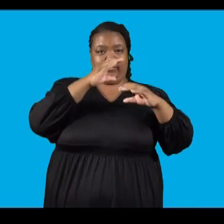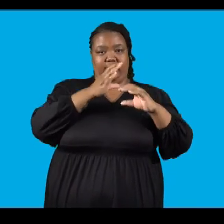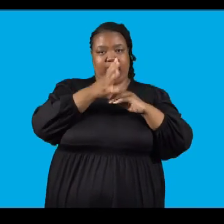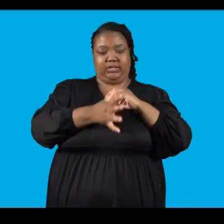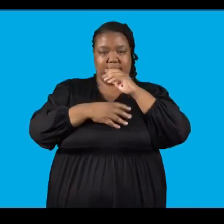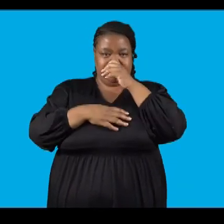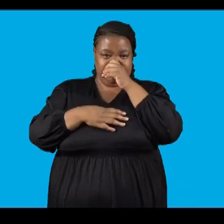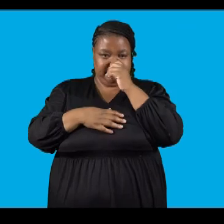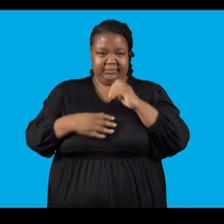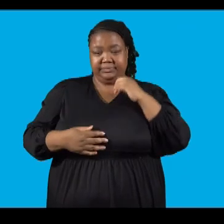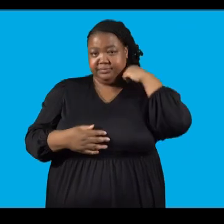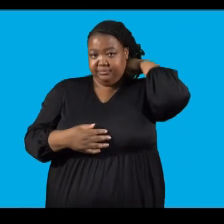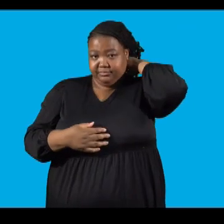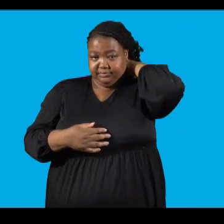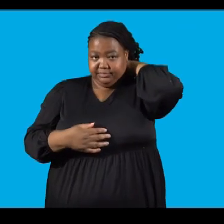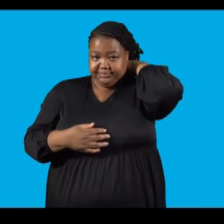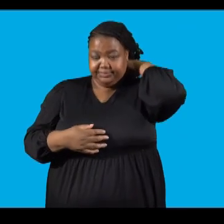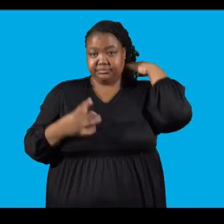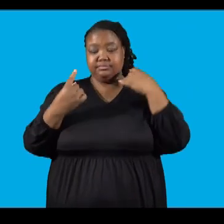lesson.